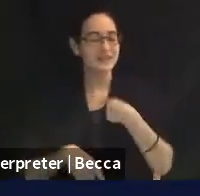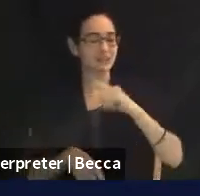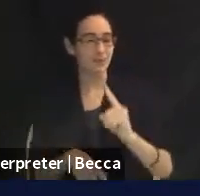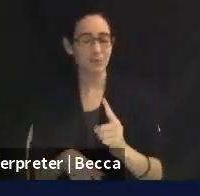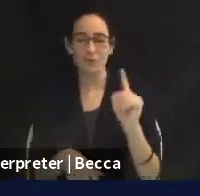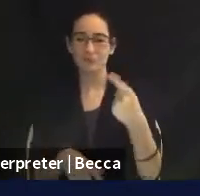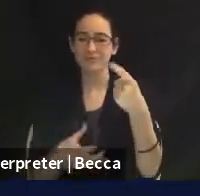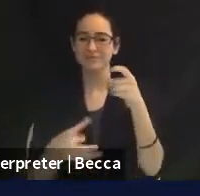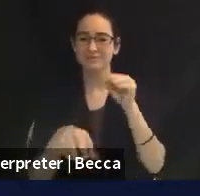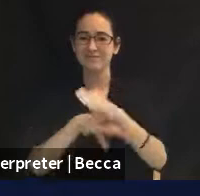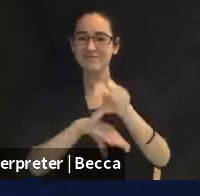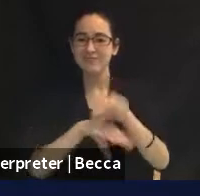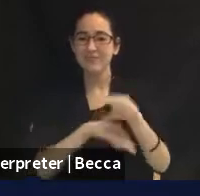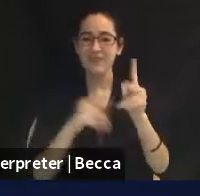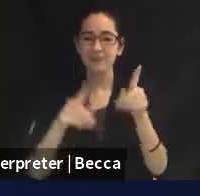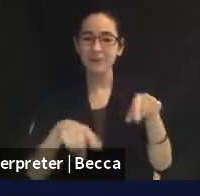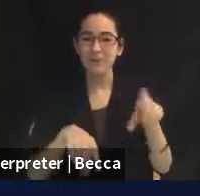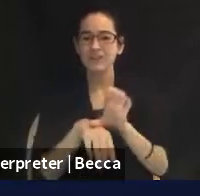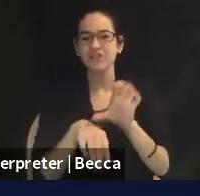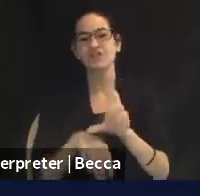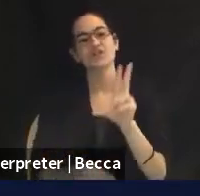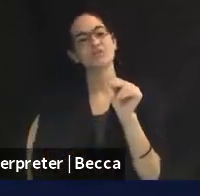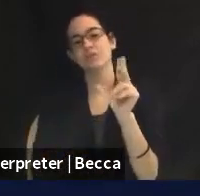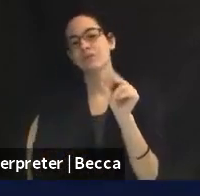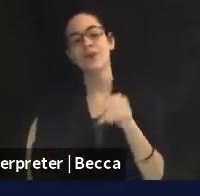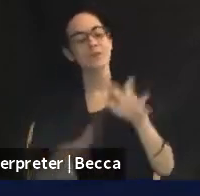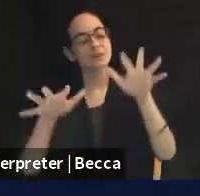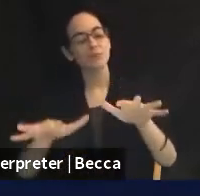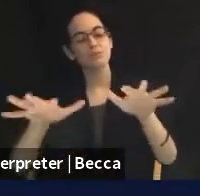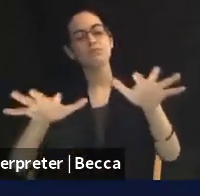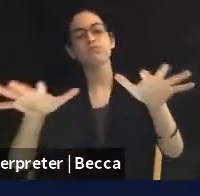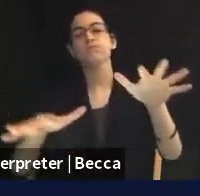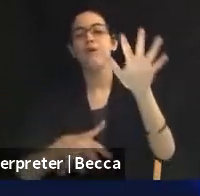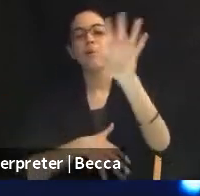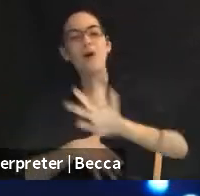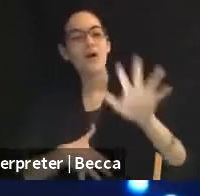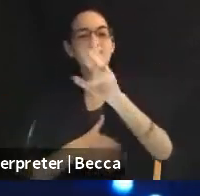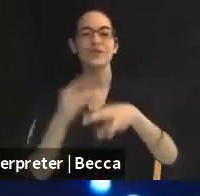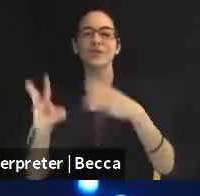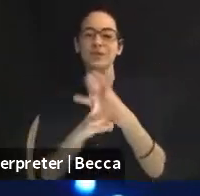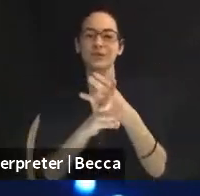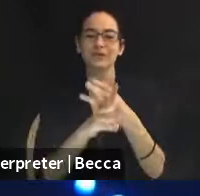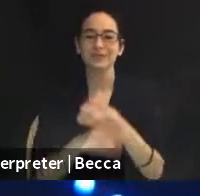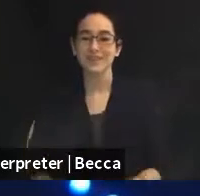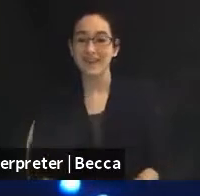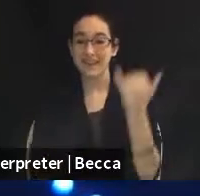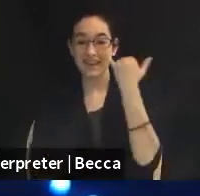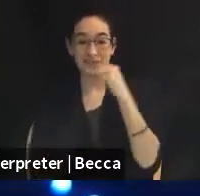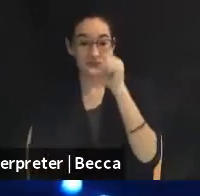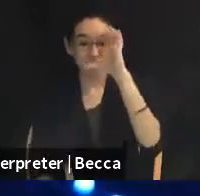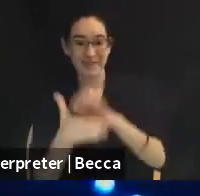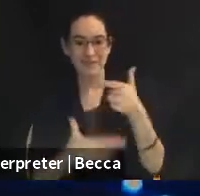in our church, in our city, but it's making eternal ripples around the world. And if you don't believe me, check this out.